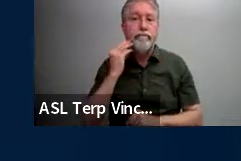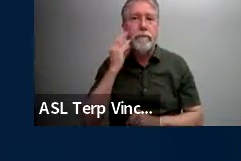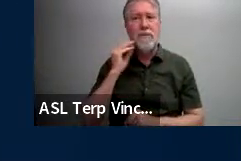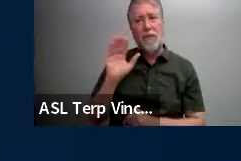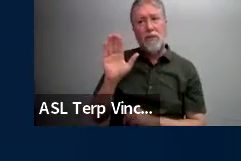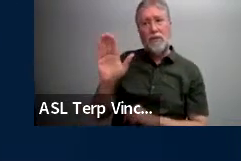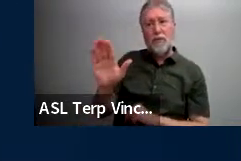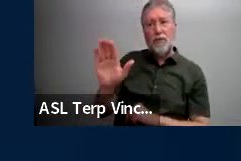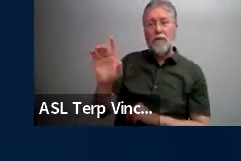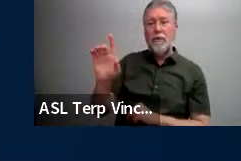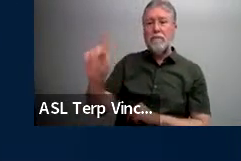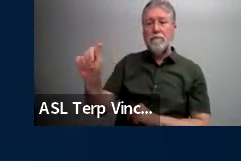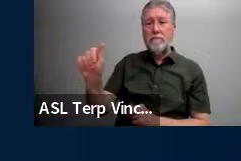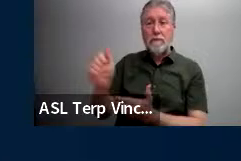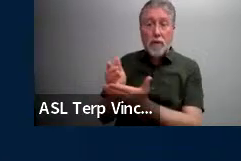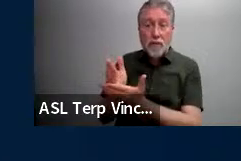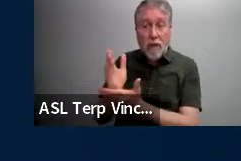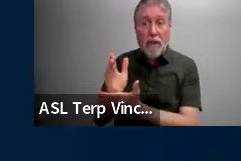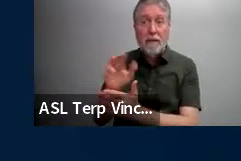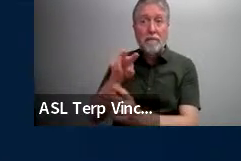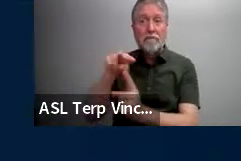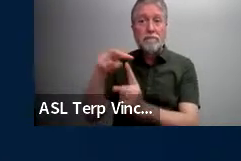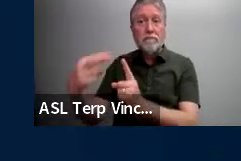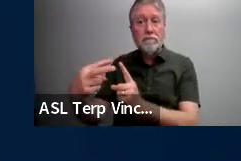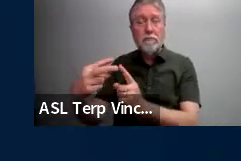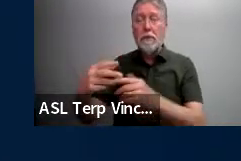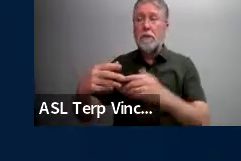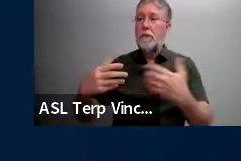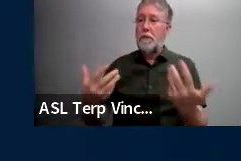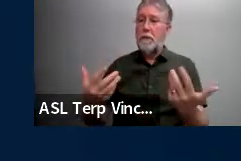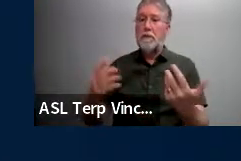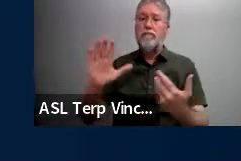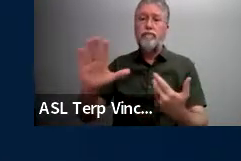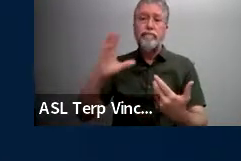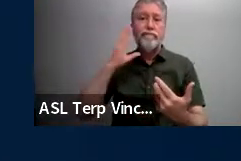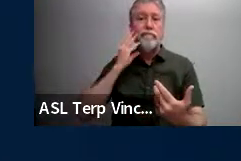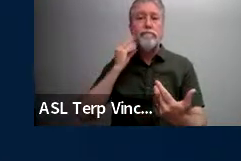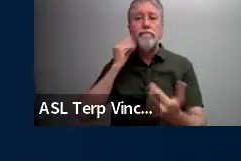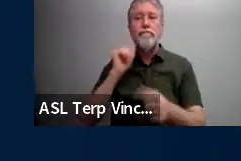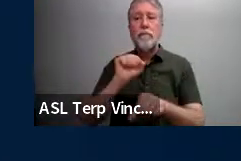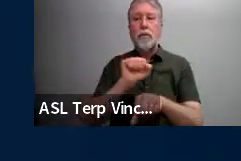rights perspective, and or you're working in